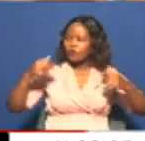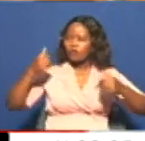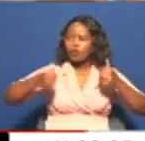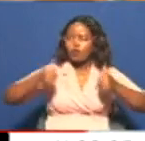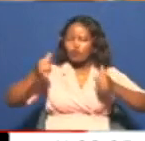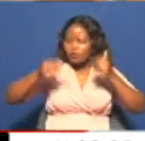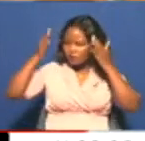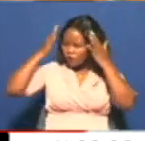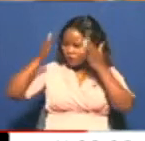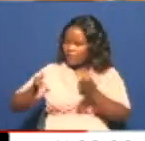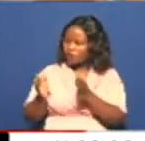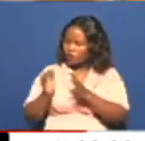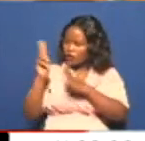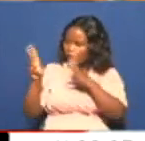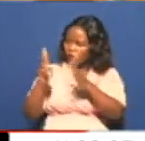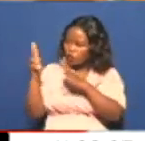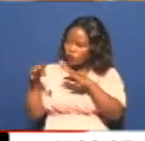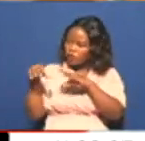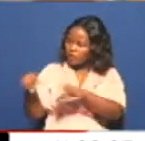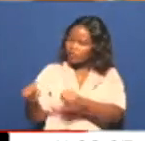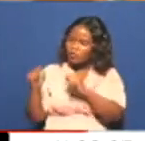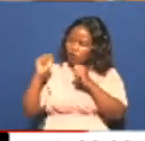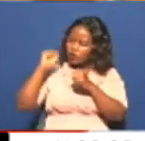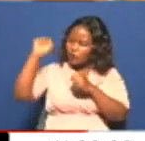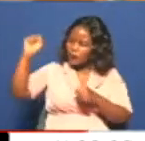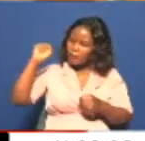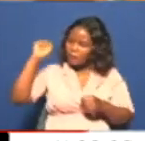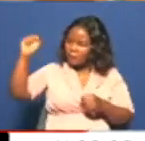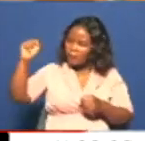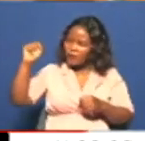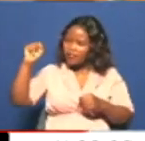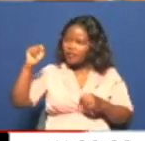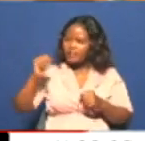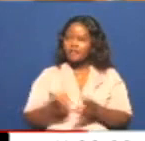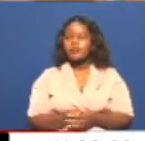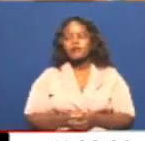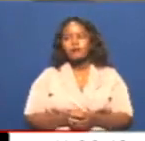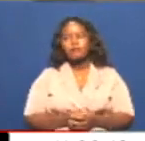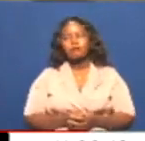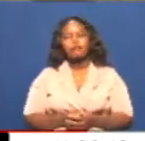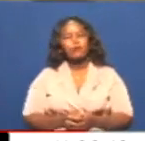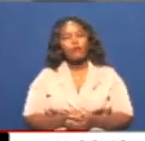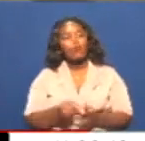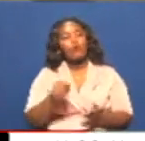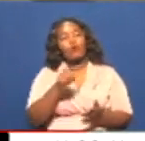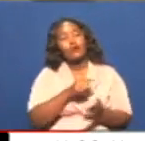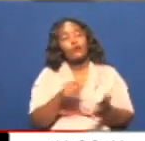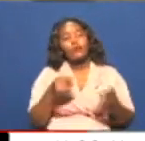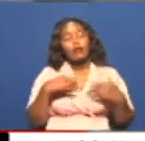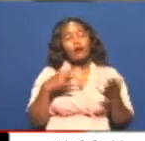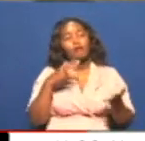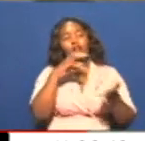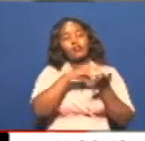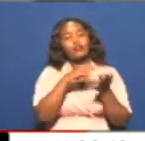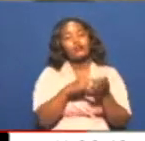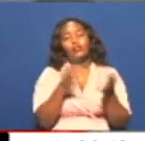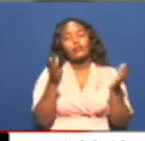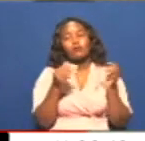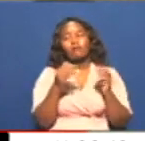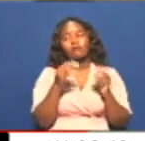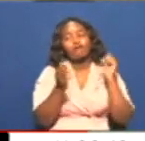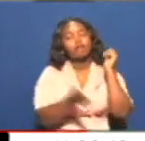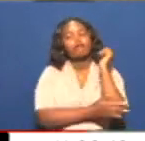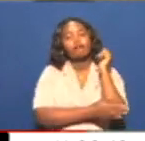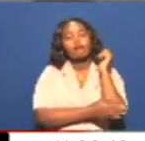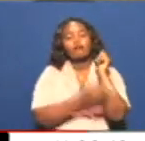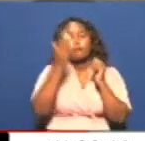2022 succession politics alone. It's a terrible place to find ourselves as a country, because we have a